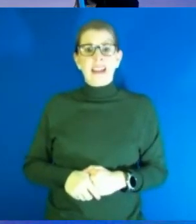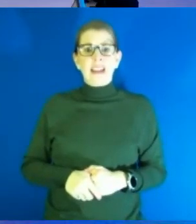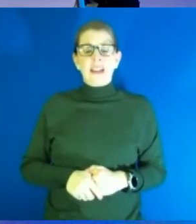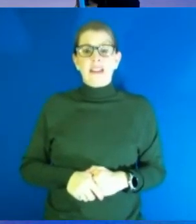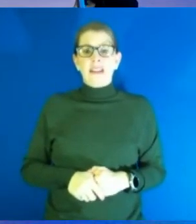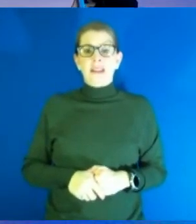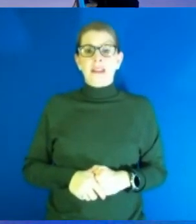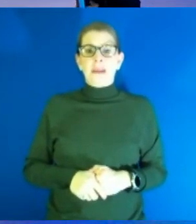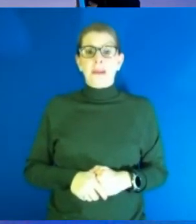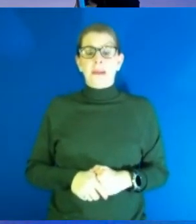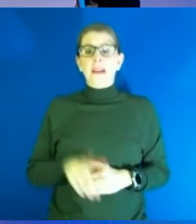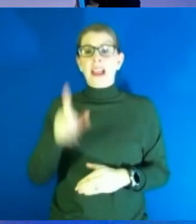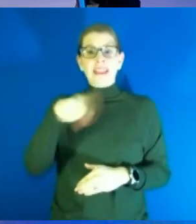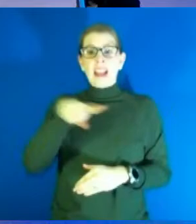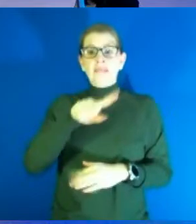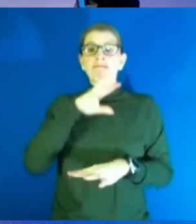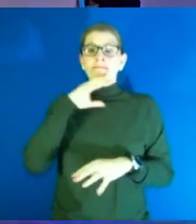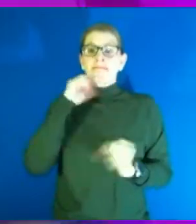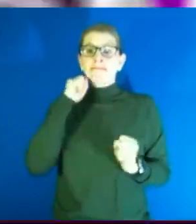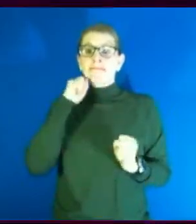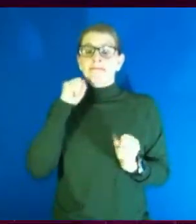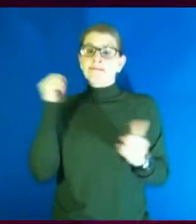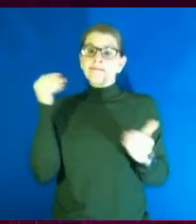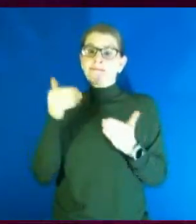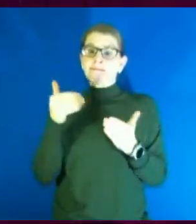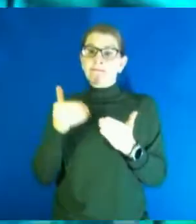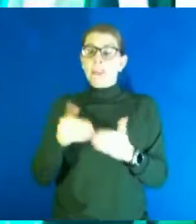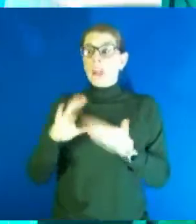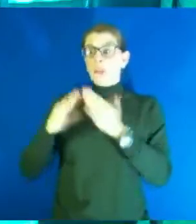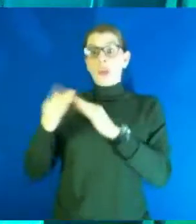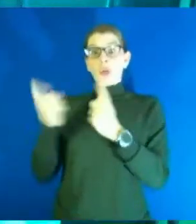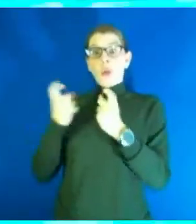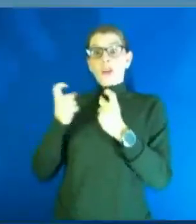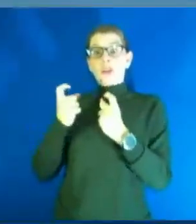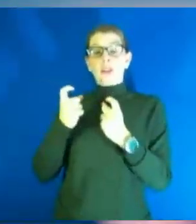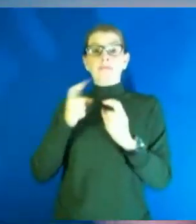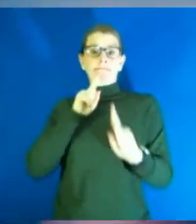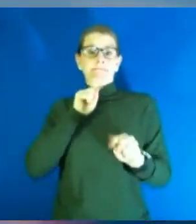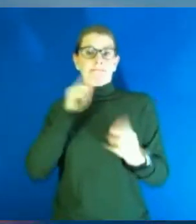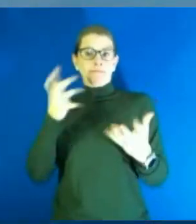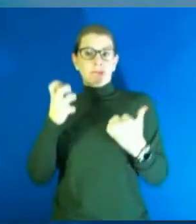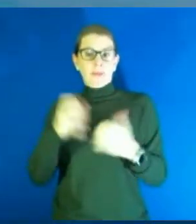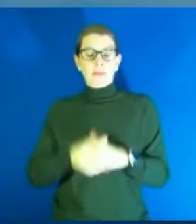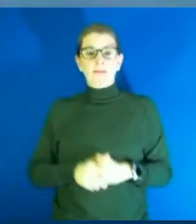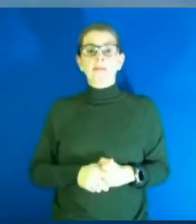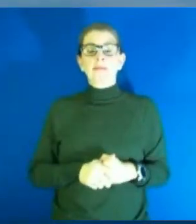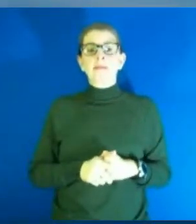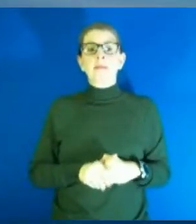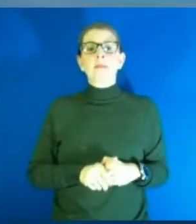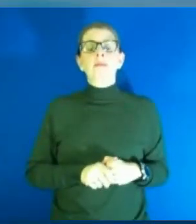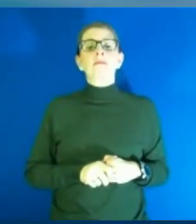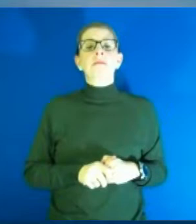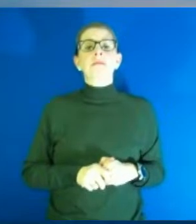they're at their limits. And I want to get to some community questions because we've got some good ones specifically for our guests today.